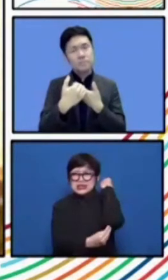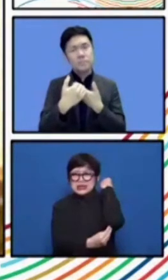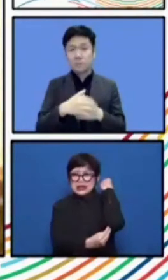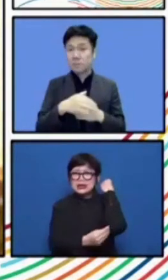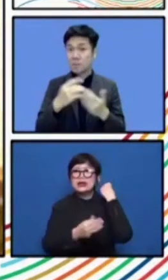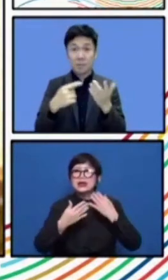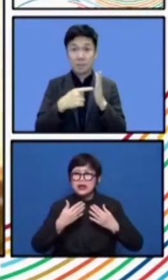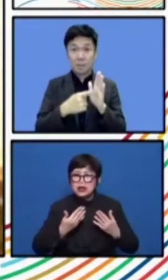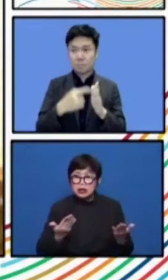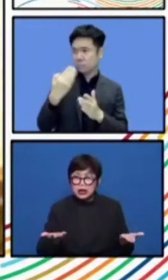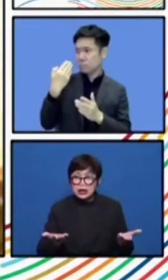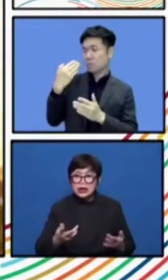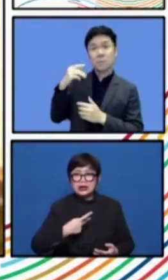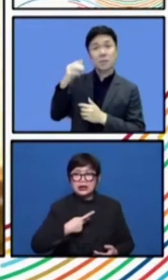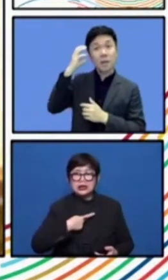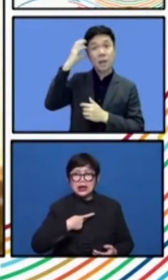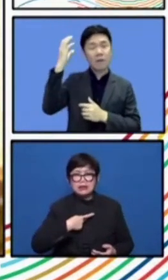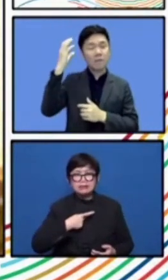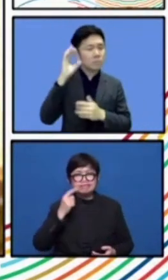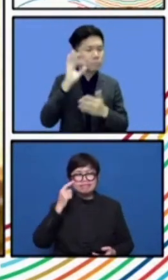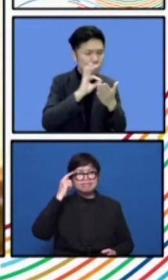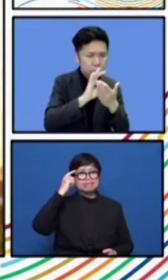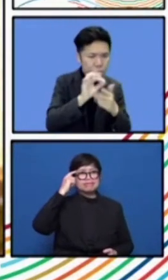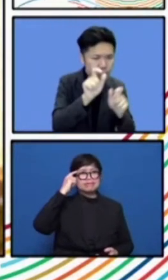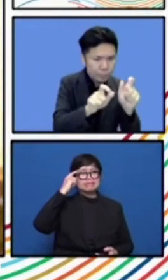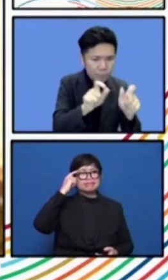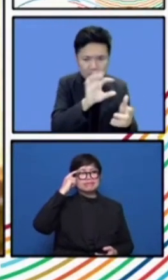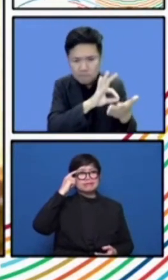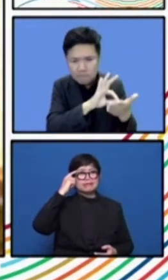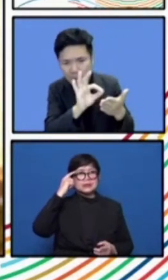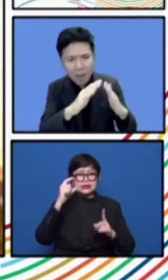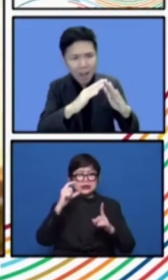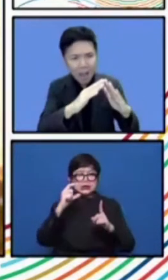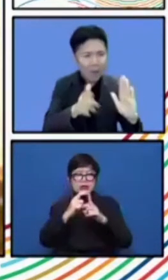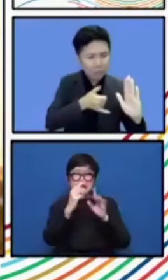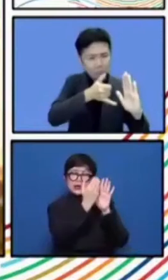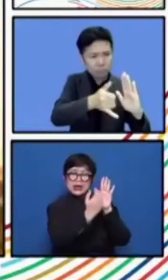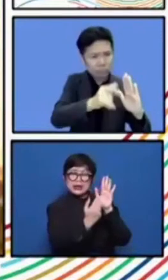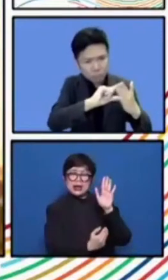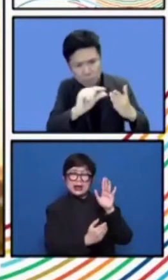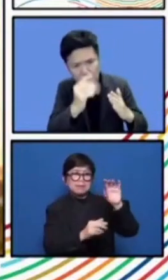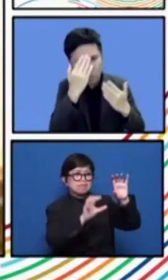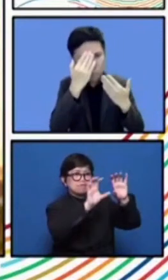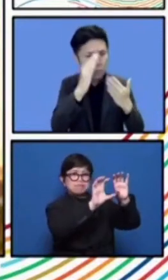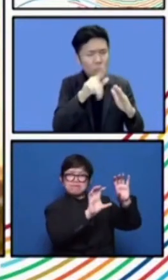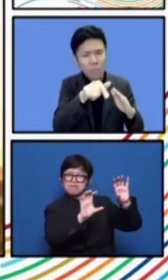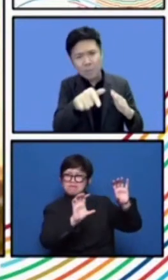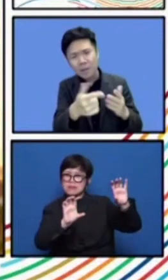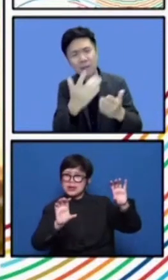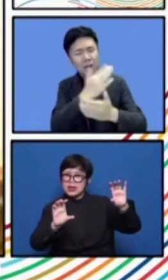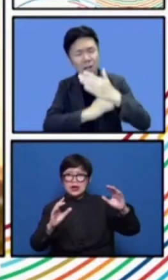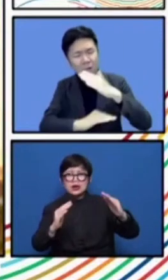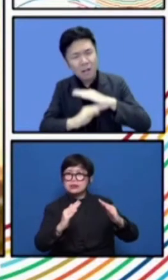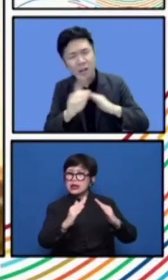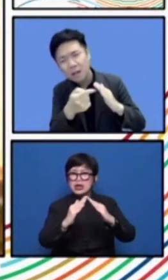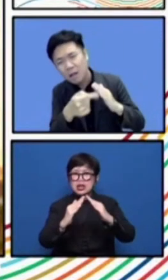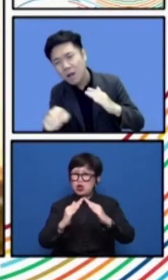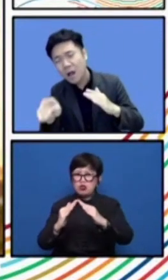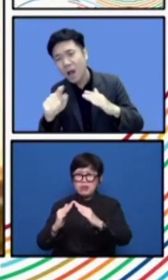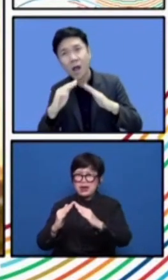because they are not living in a normal household because they're homeless and because they are living